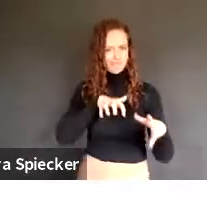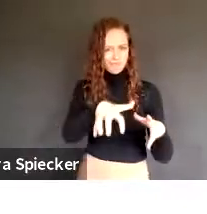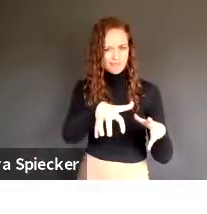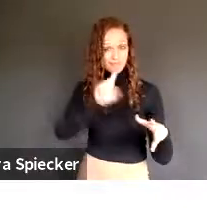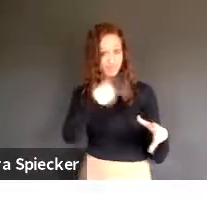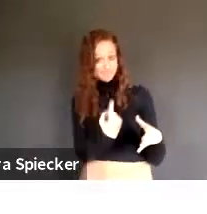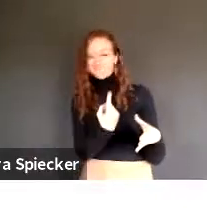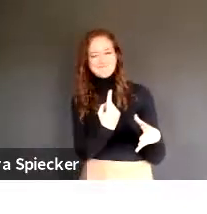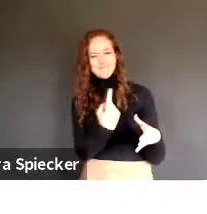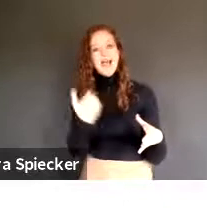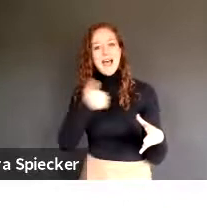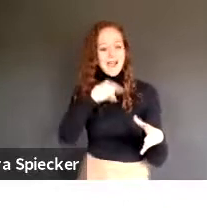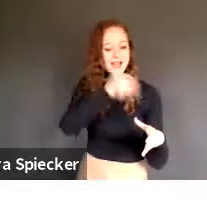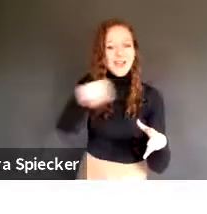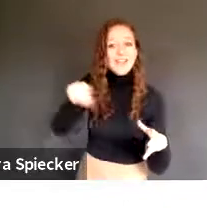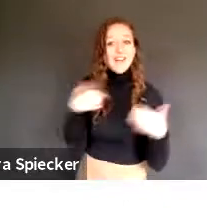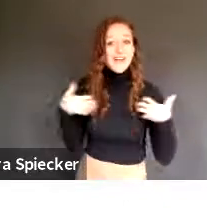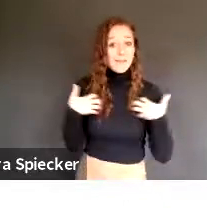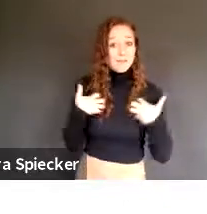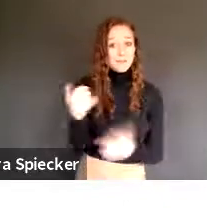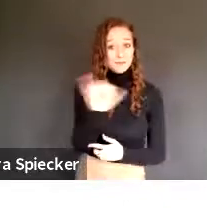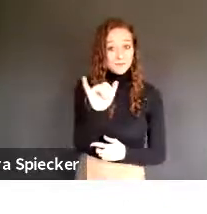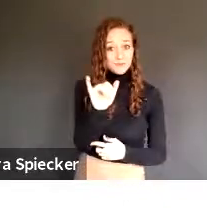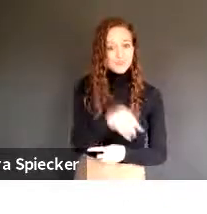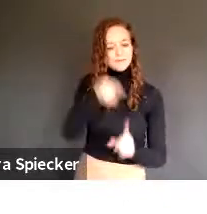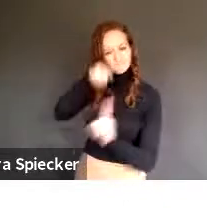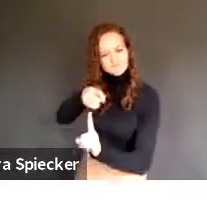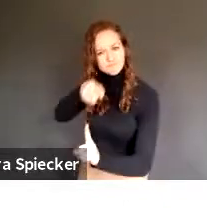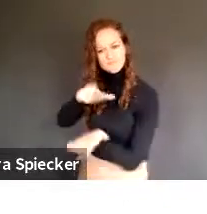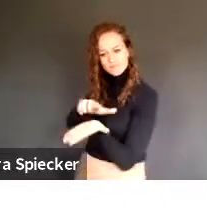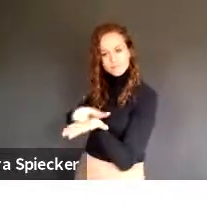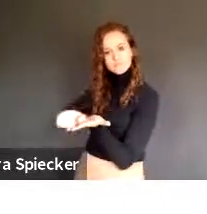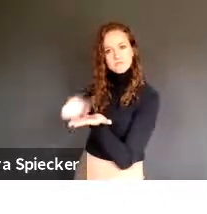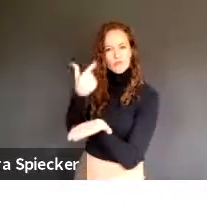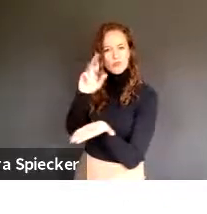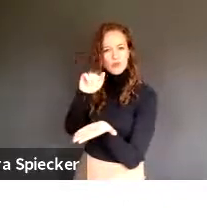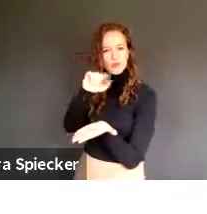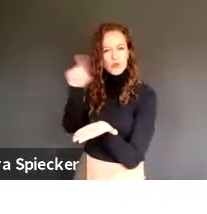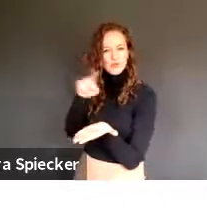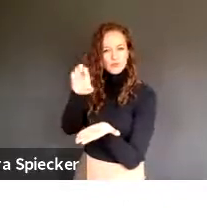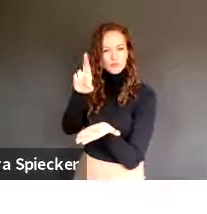Communities of marine organisms, of course, include not only macroalgae communities, but also critters.